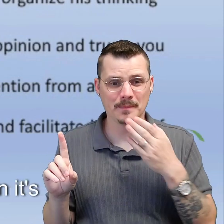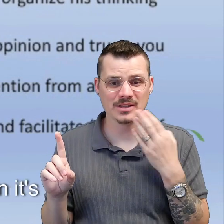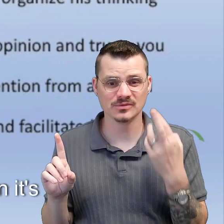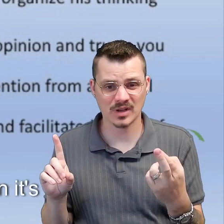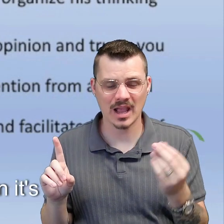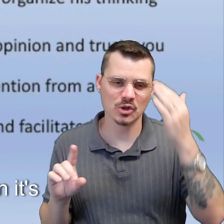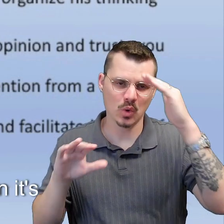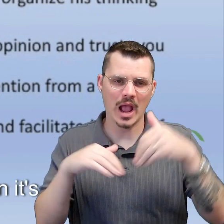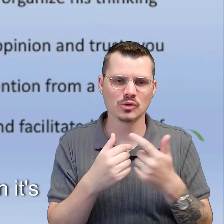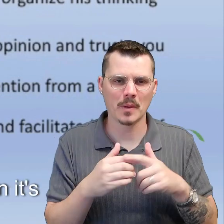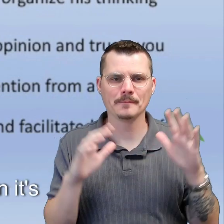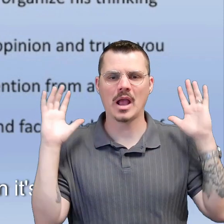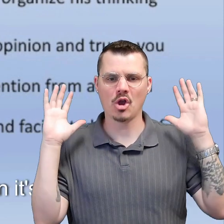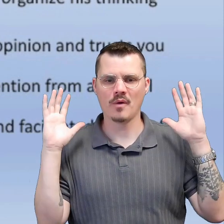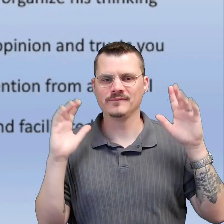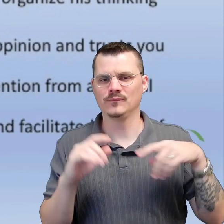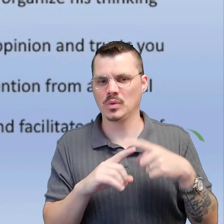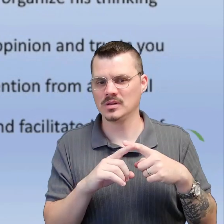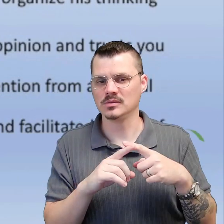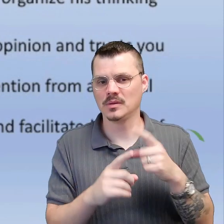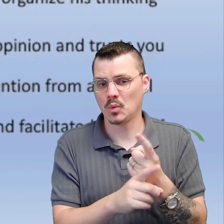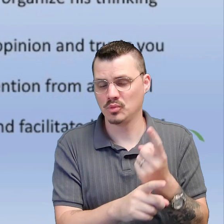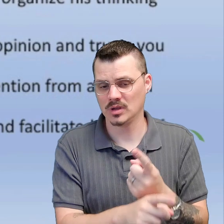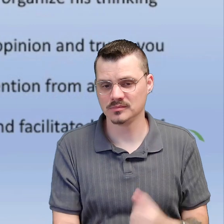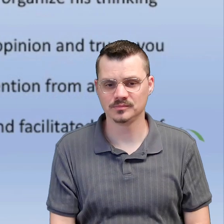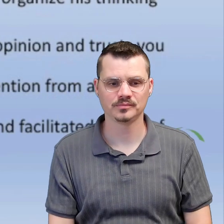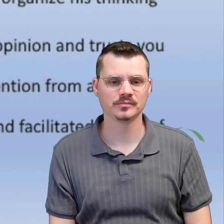and know the rules about backing off when it's appropriate.